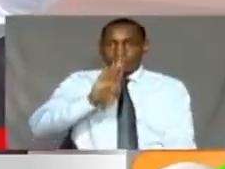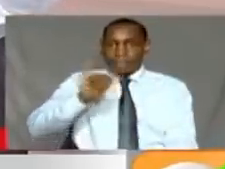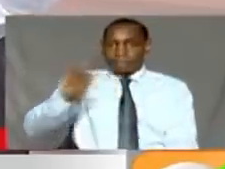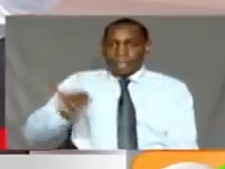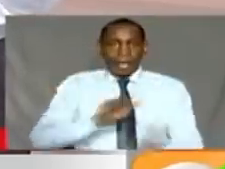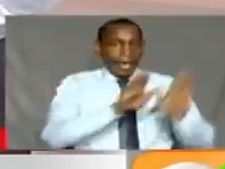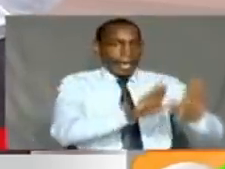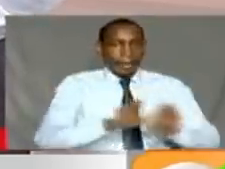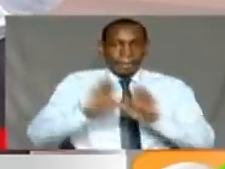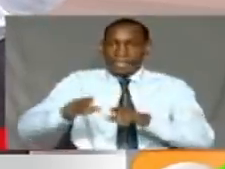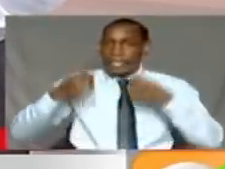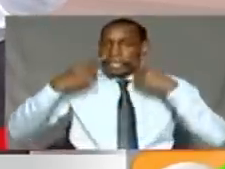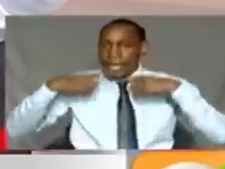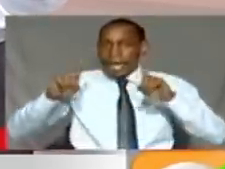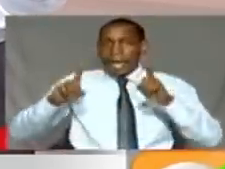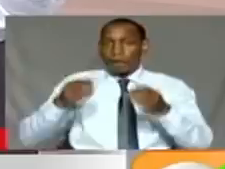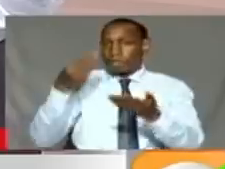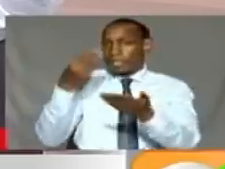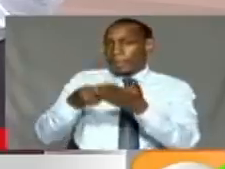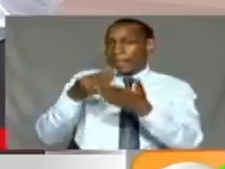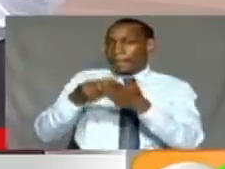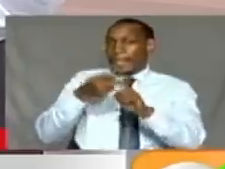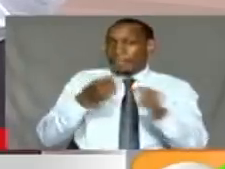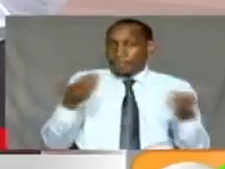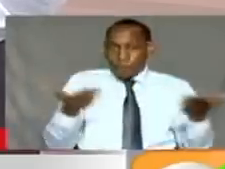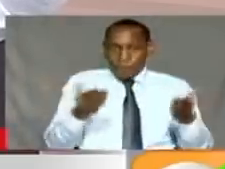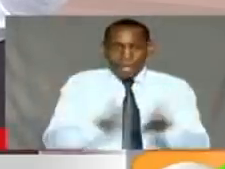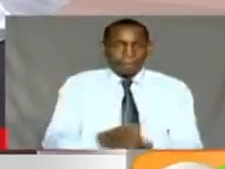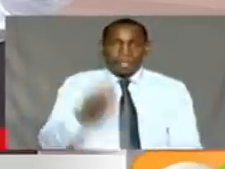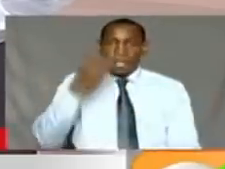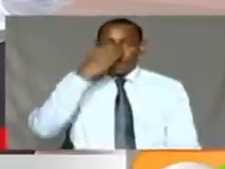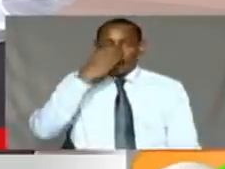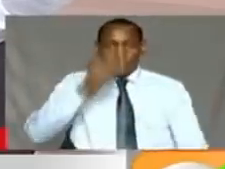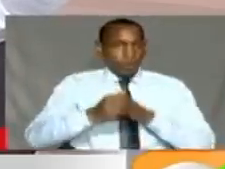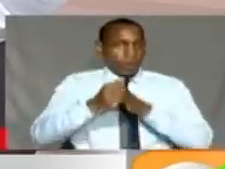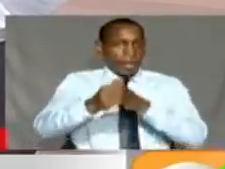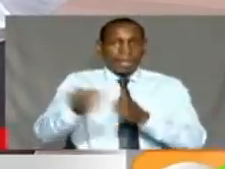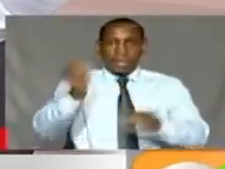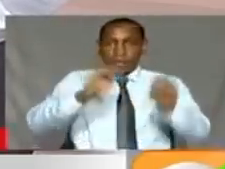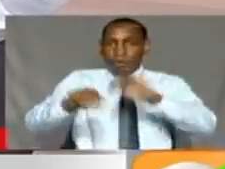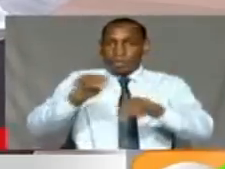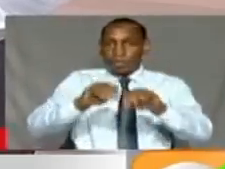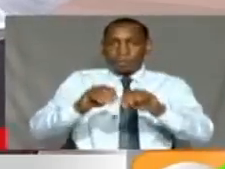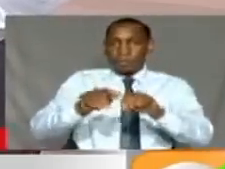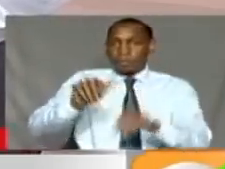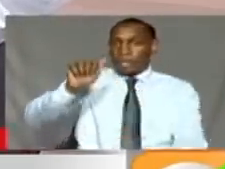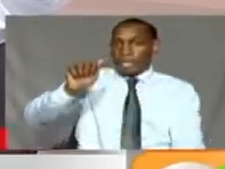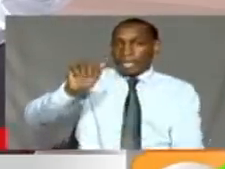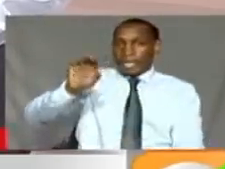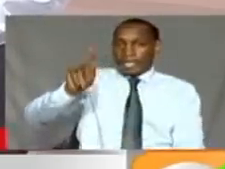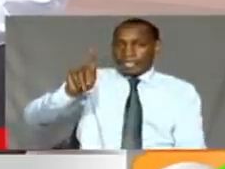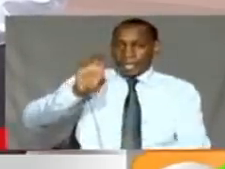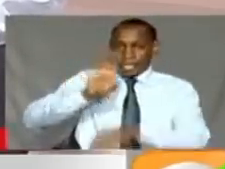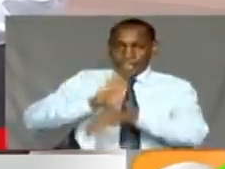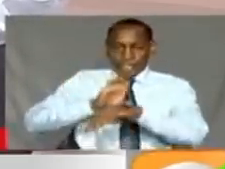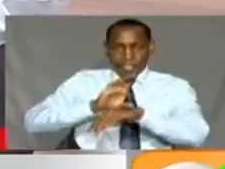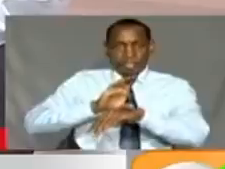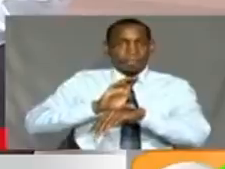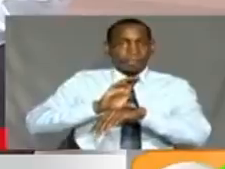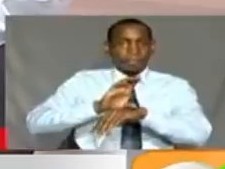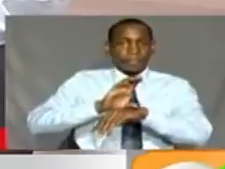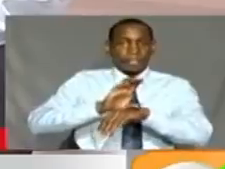rallies to declare their source of funding. Ruto, who led a fundraiser at the ACK Emmanuel